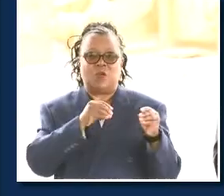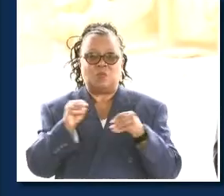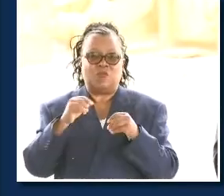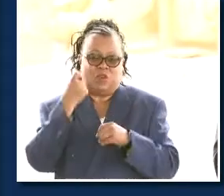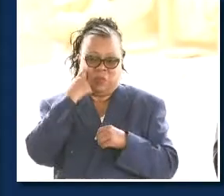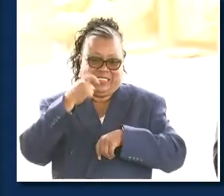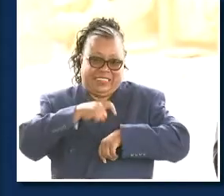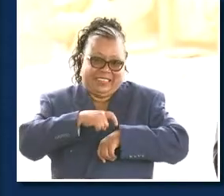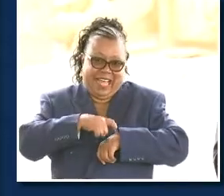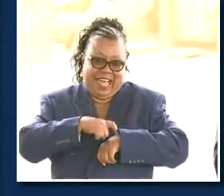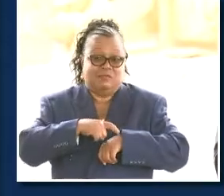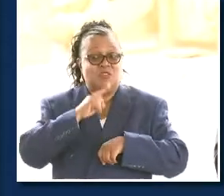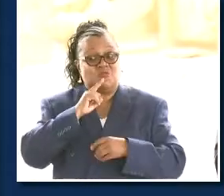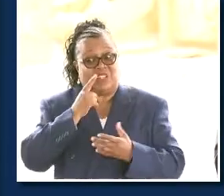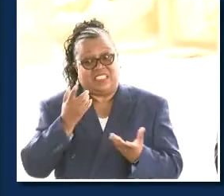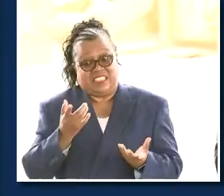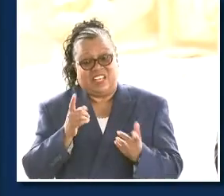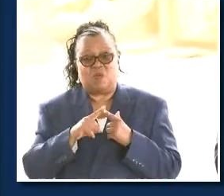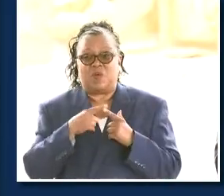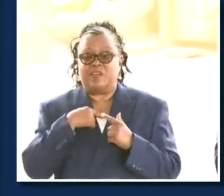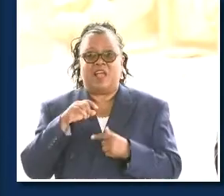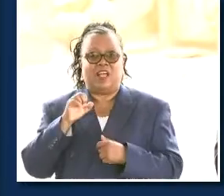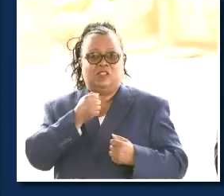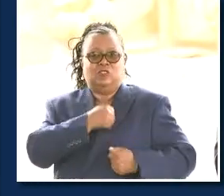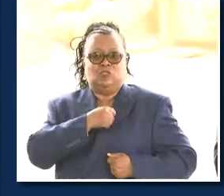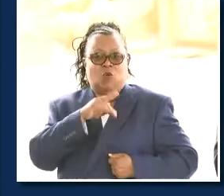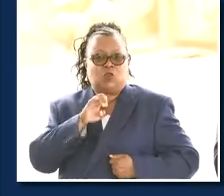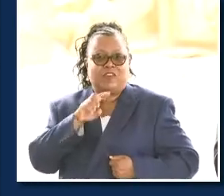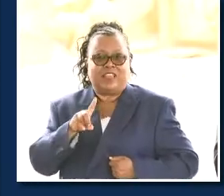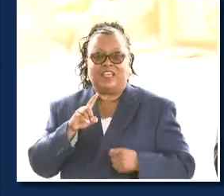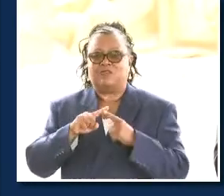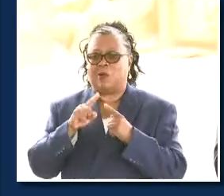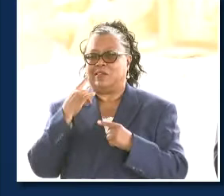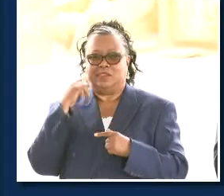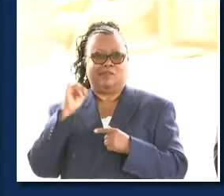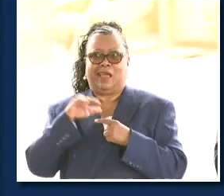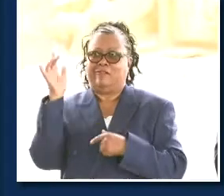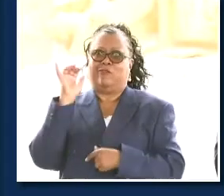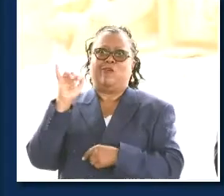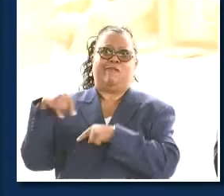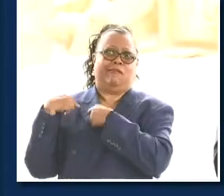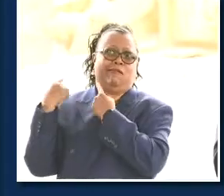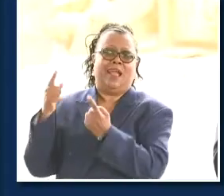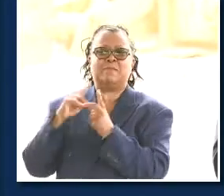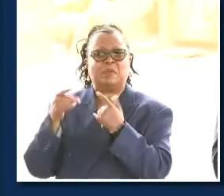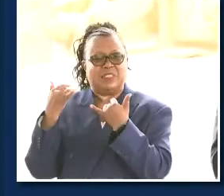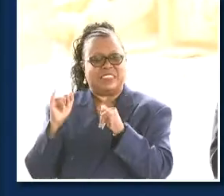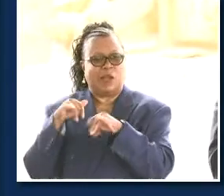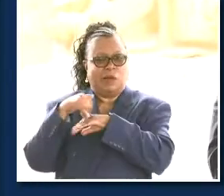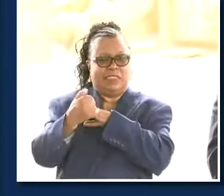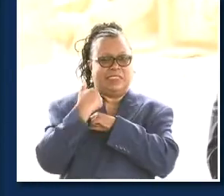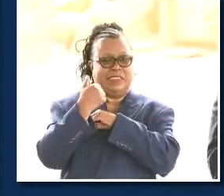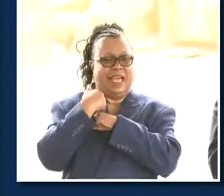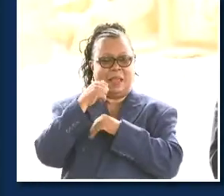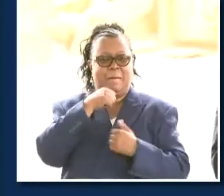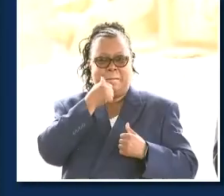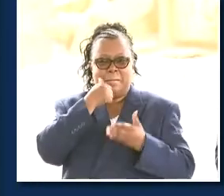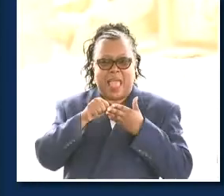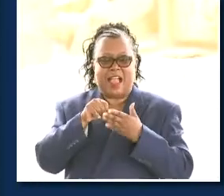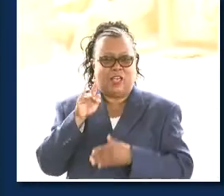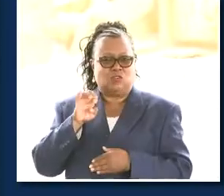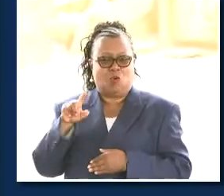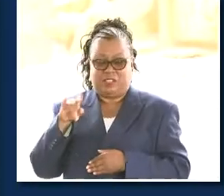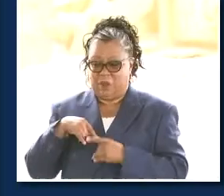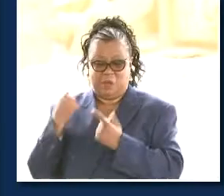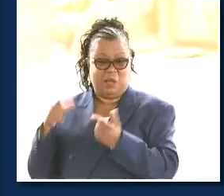recent times. In fact, we were at Soldier Field for it seems like forever, and people still send us mail to Soldier Field. But we've